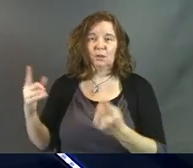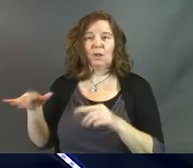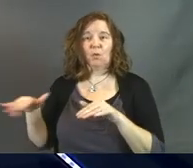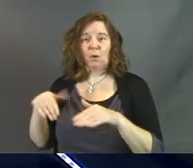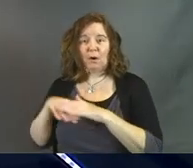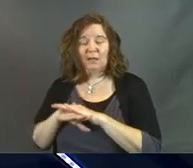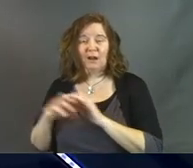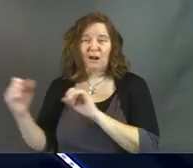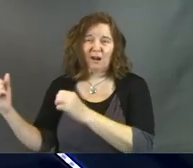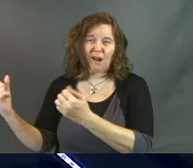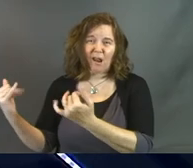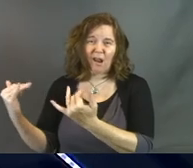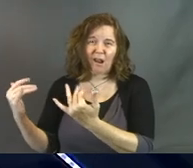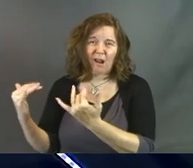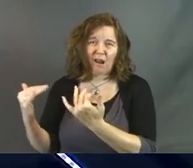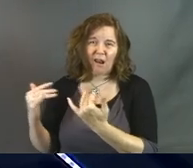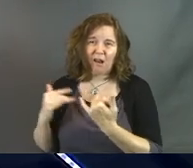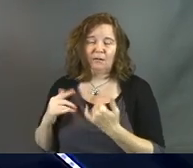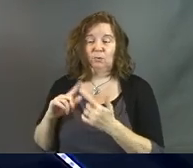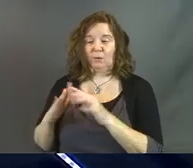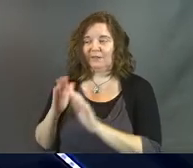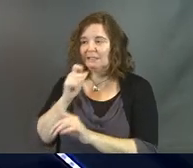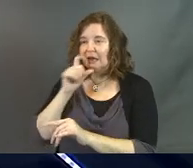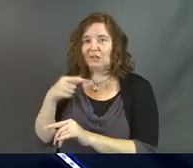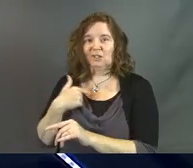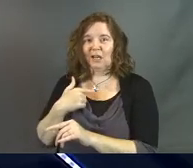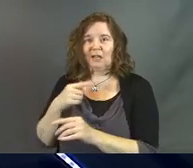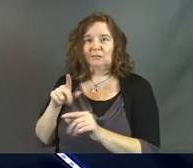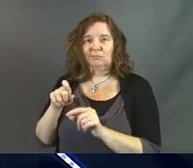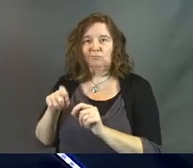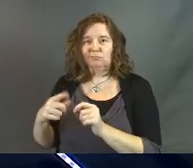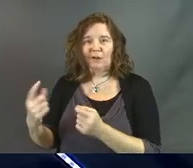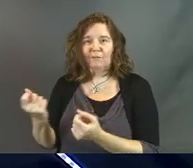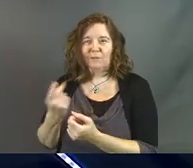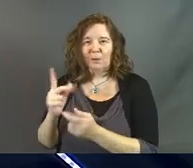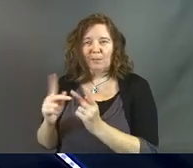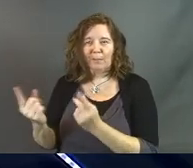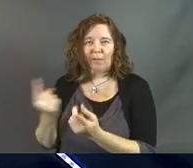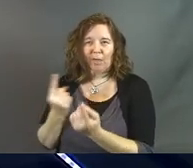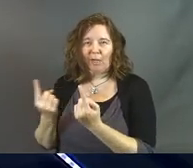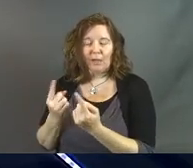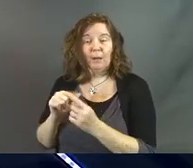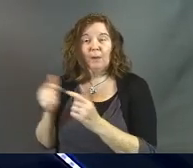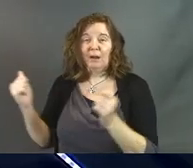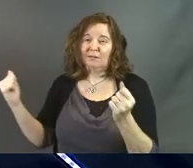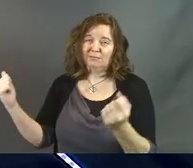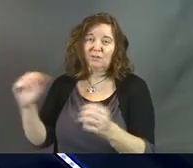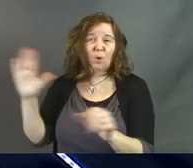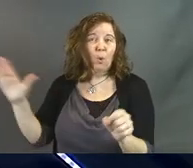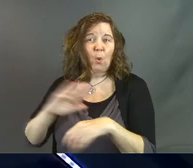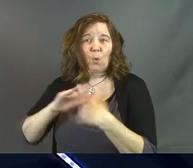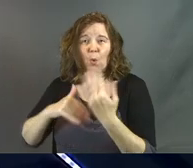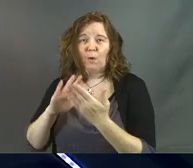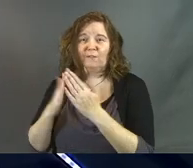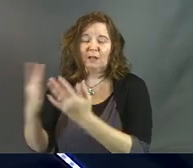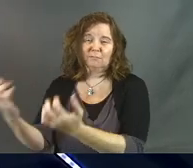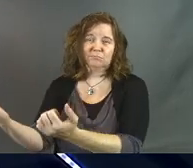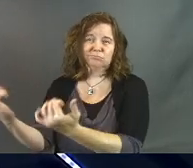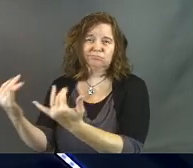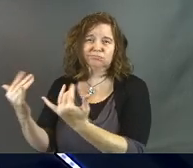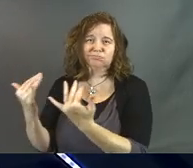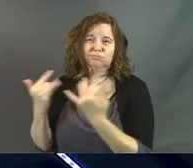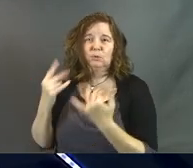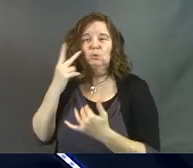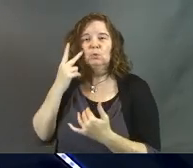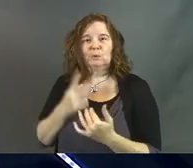walking in droves out of the village. This was not just a trickle, is what it's trying to tell us. This is the whole village came out